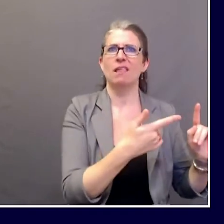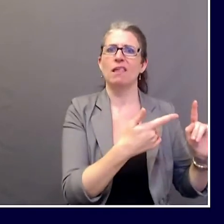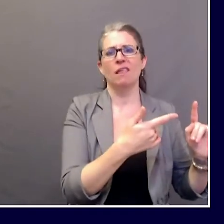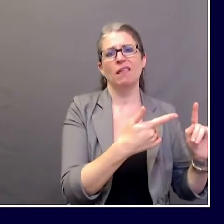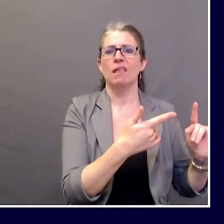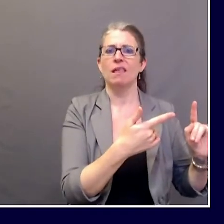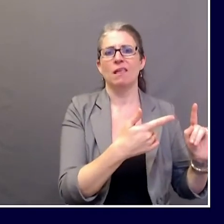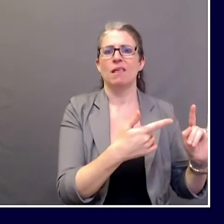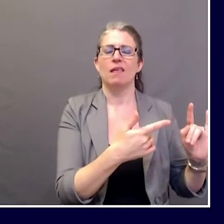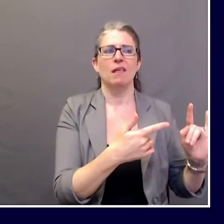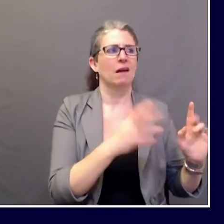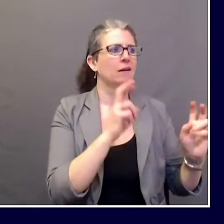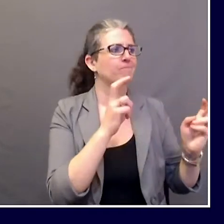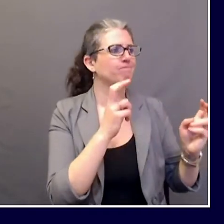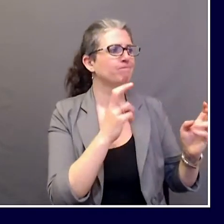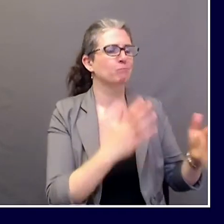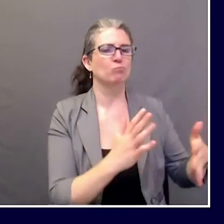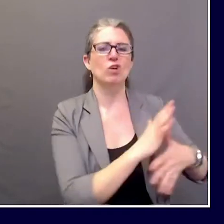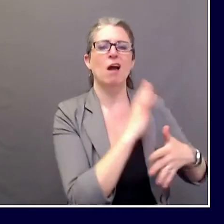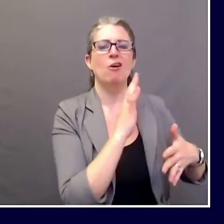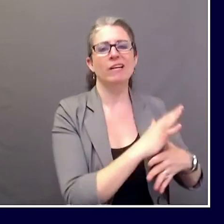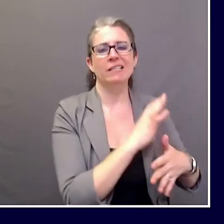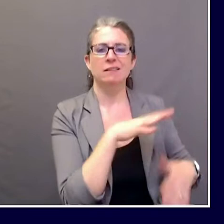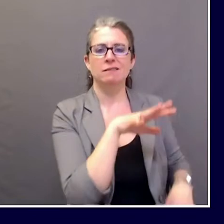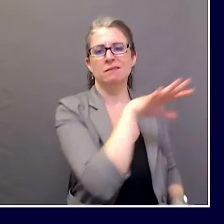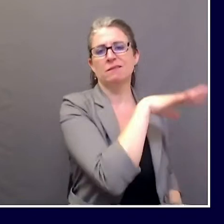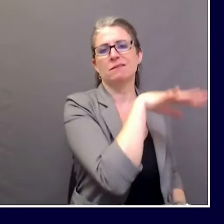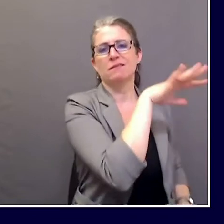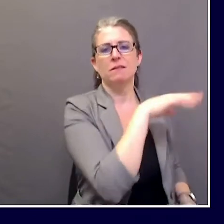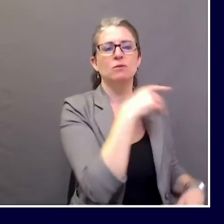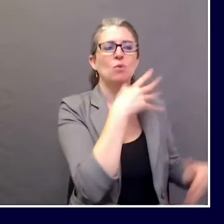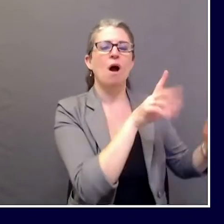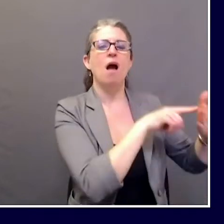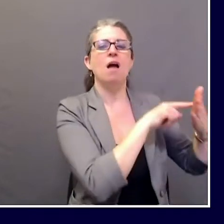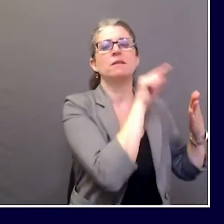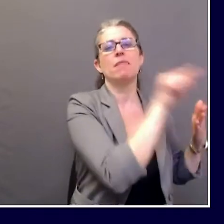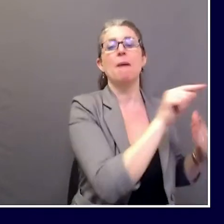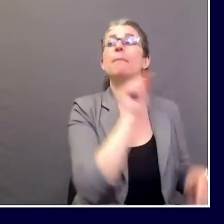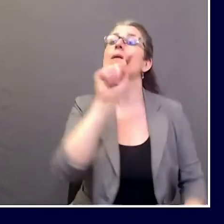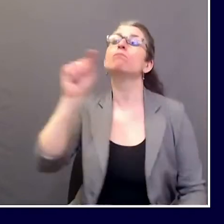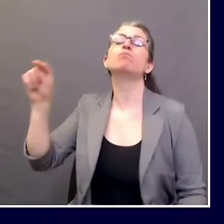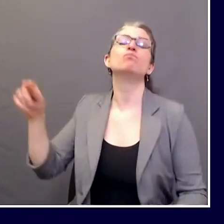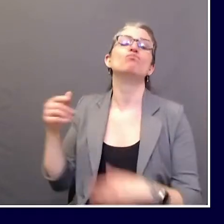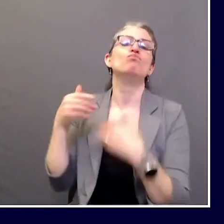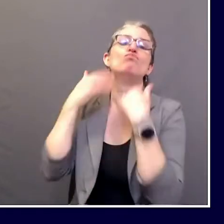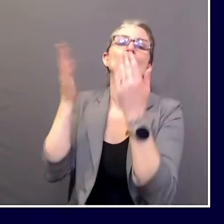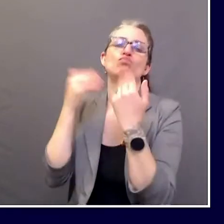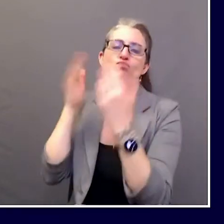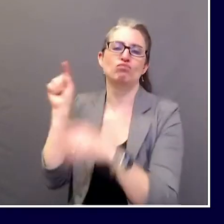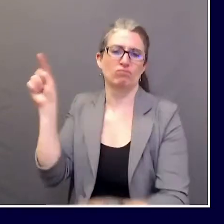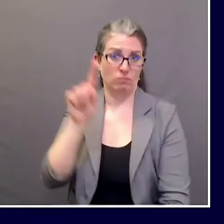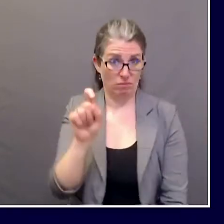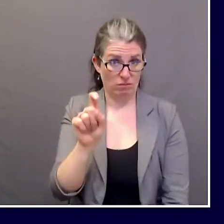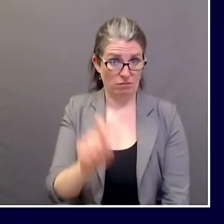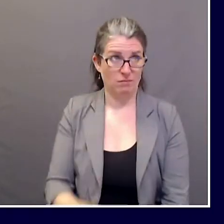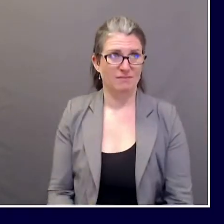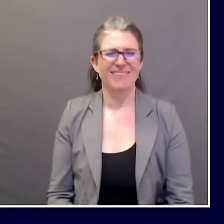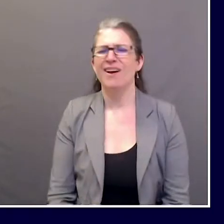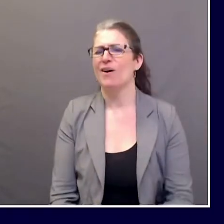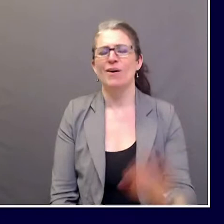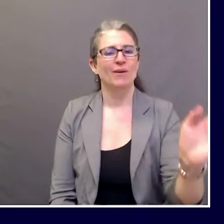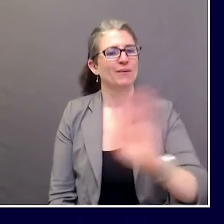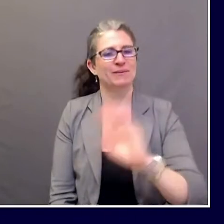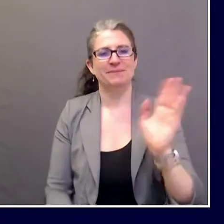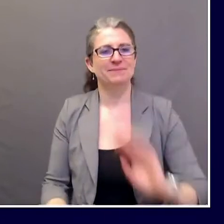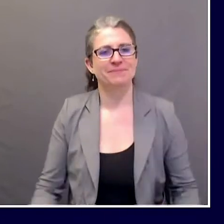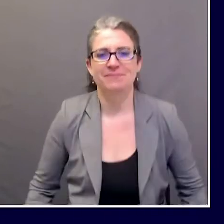site versus having established appointments at other sites? No, I don't think that's how we think about it, Caitlin. We never try to cancel any